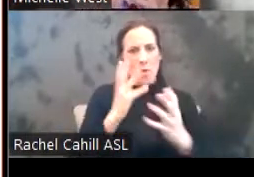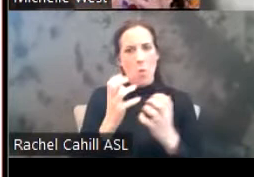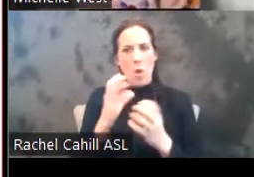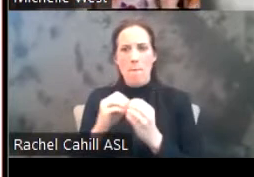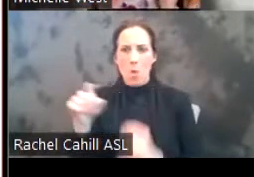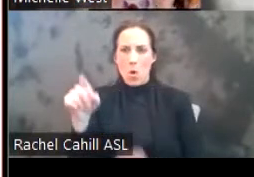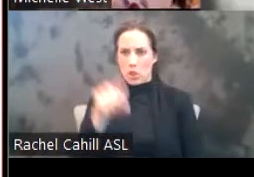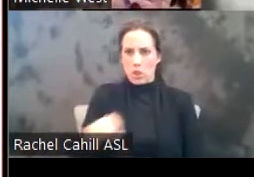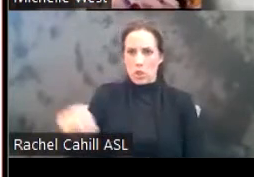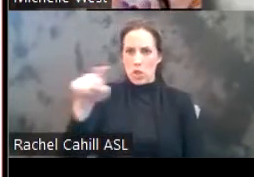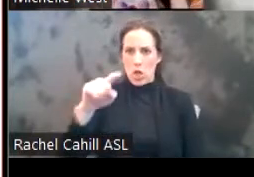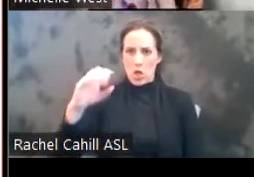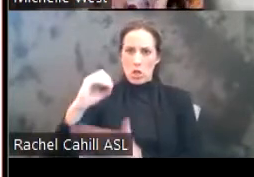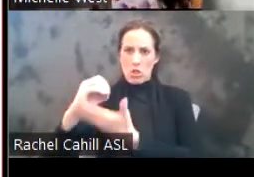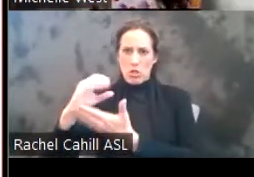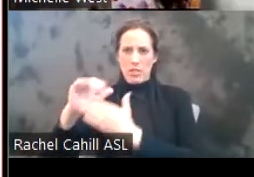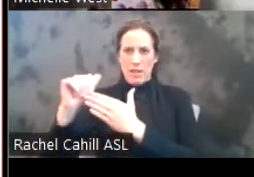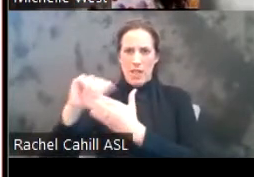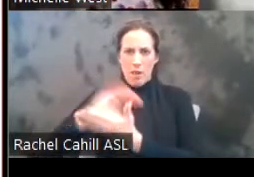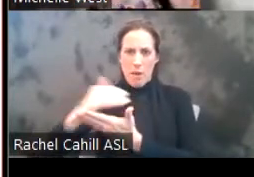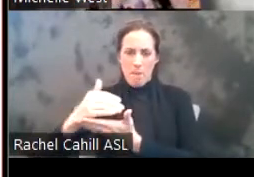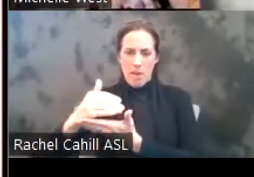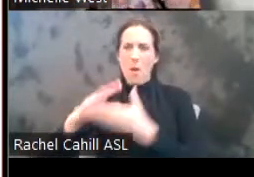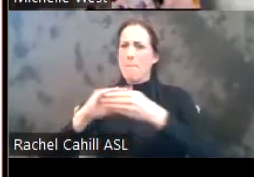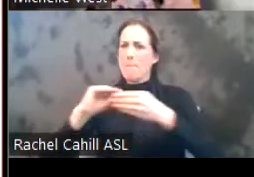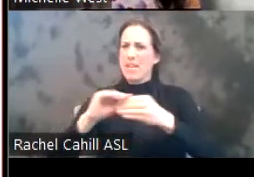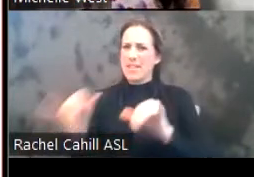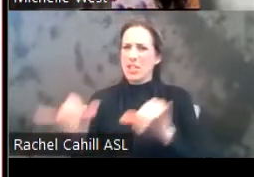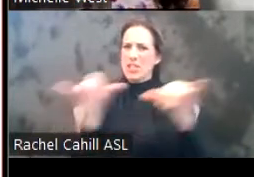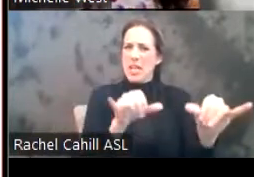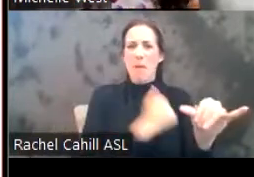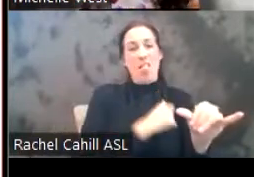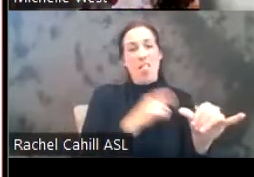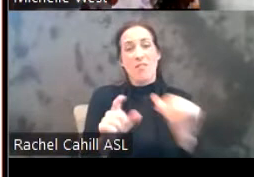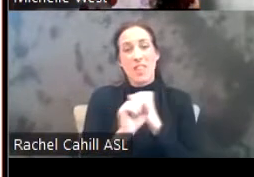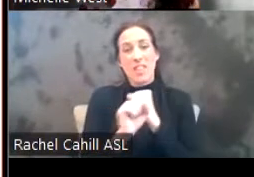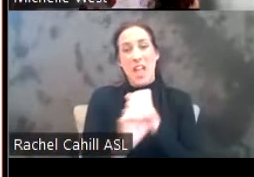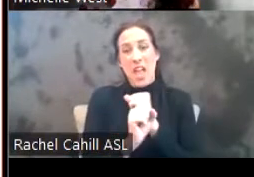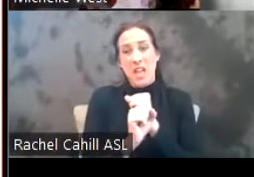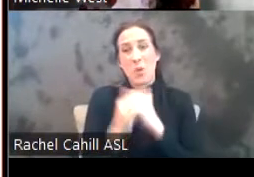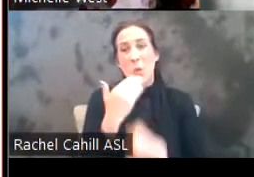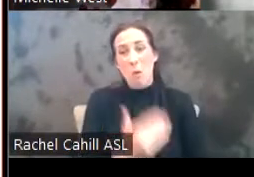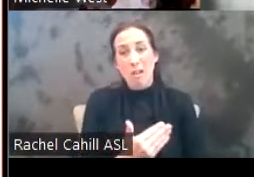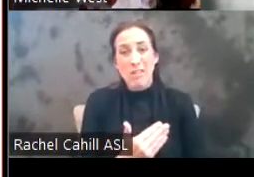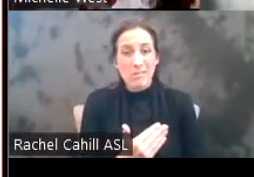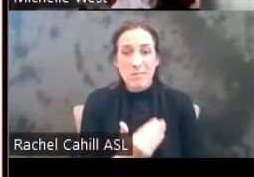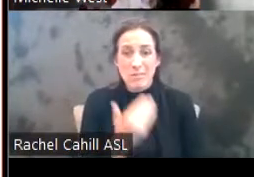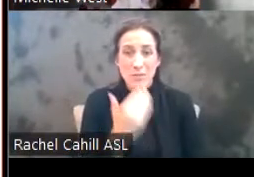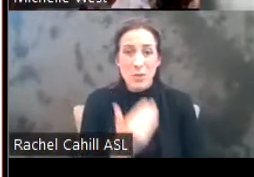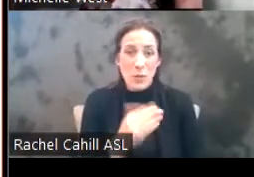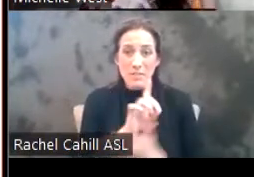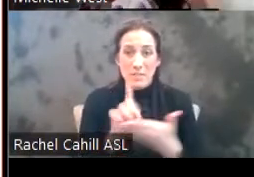circle and the dollar amount, they're going to get the same message. Love this ad. Really well done. All